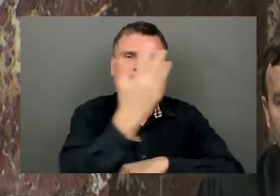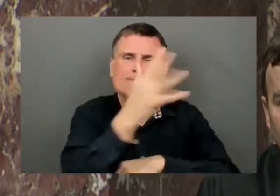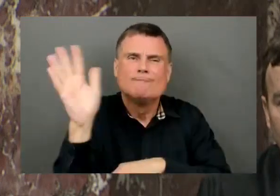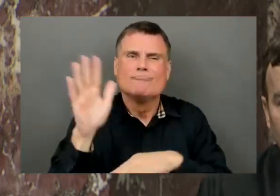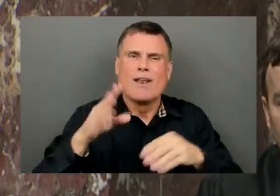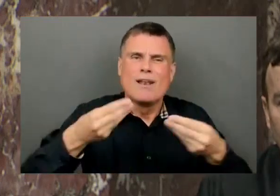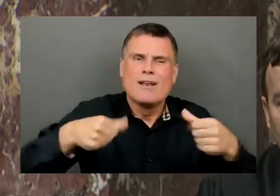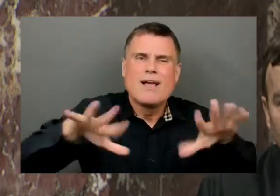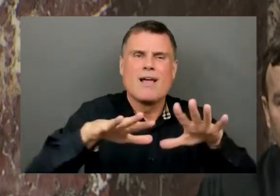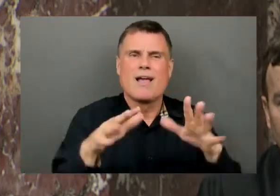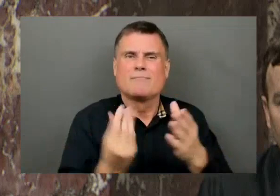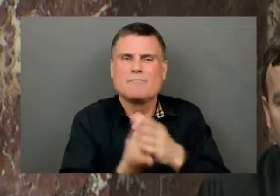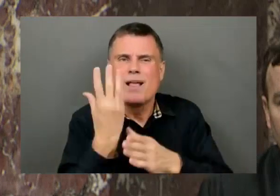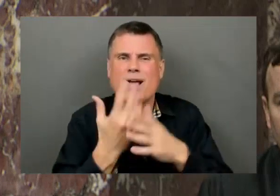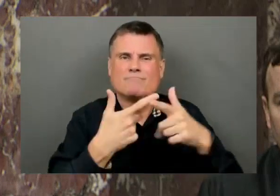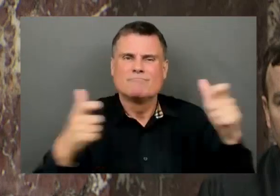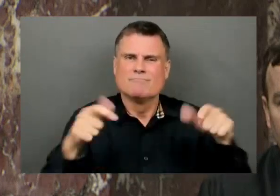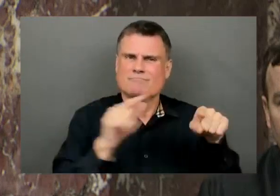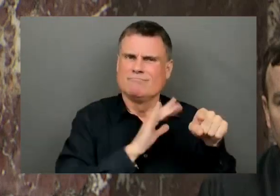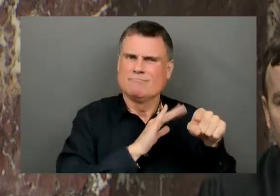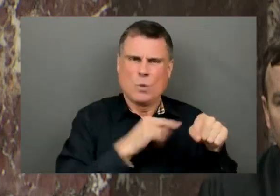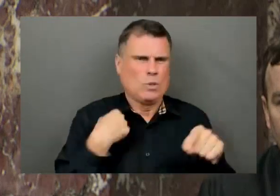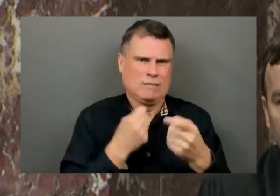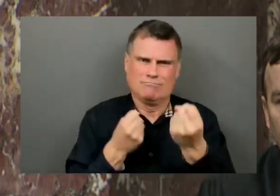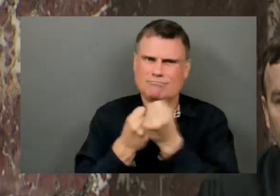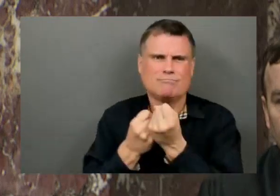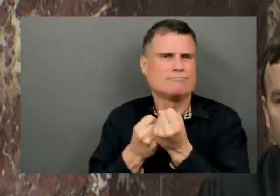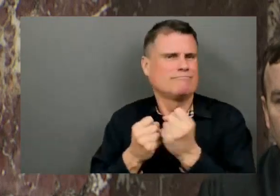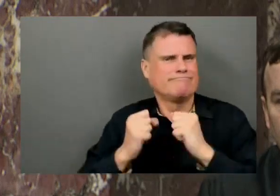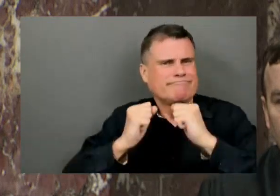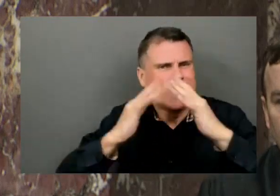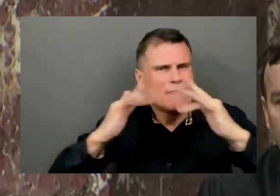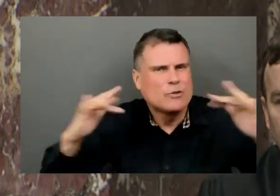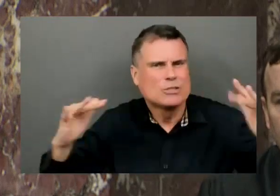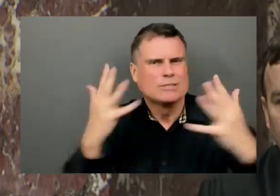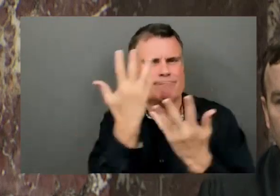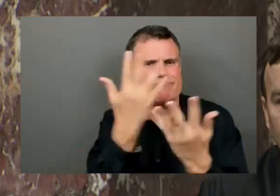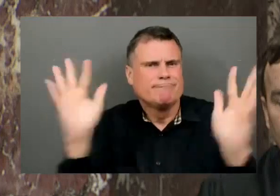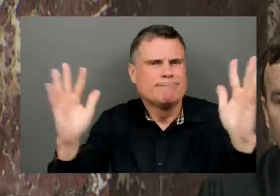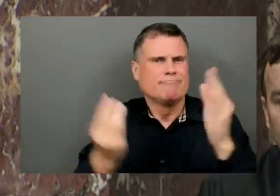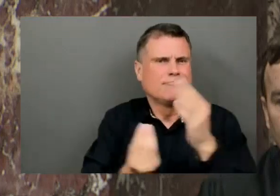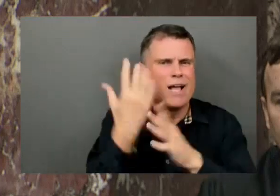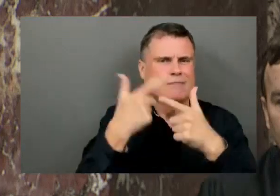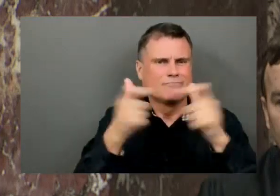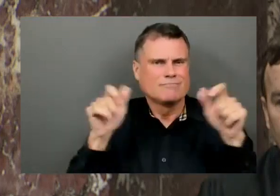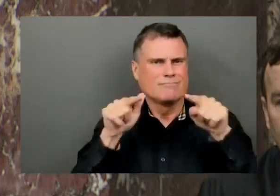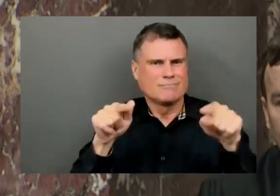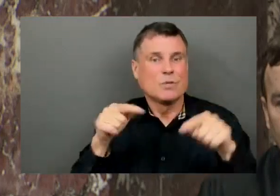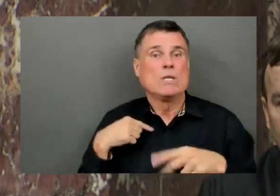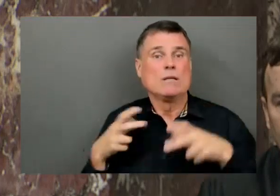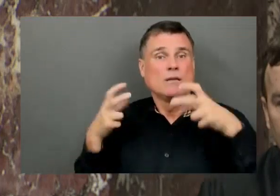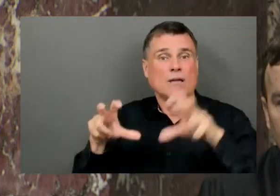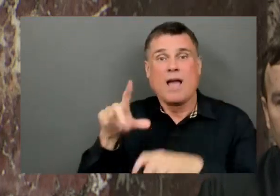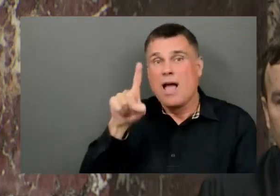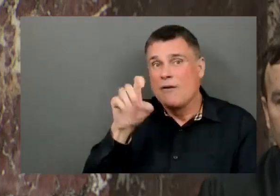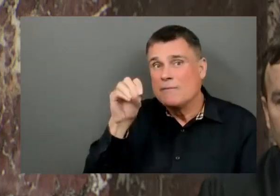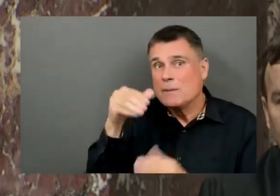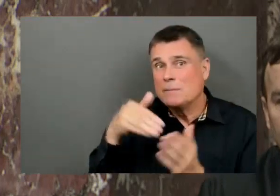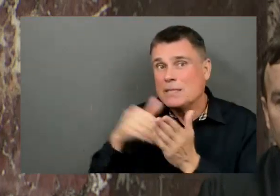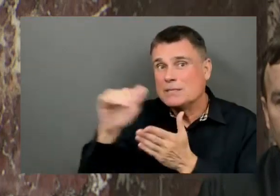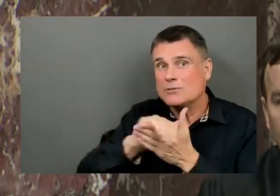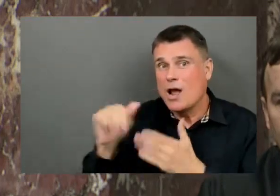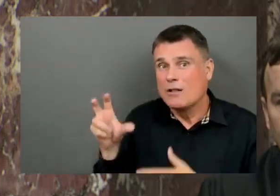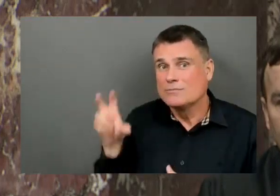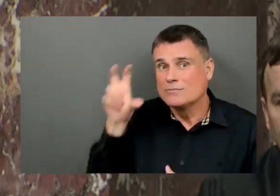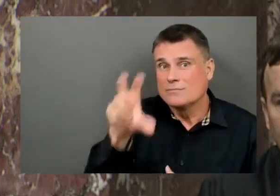conservation financing, we put forward $150 million. That was matched by $150 million in private money, and